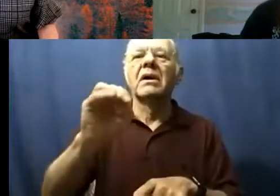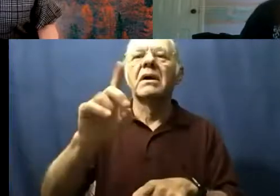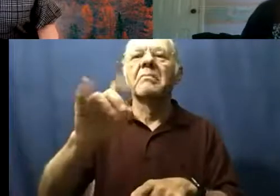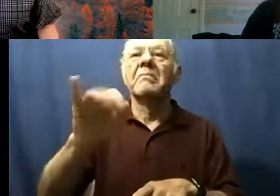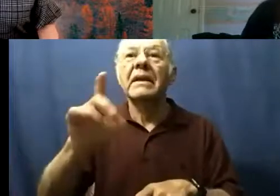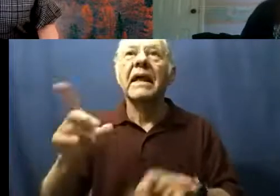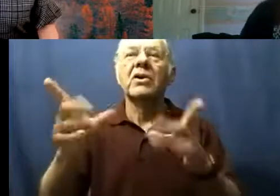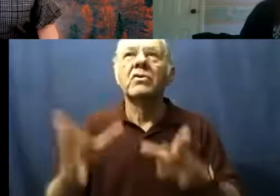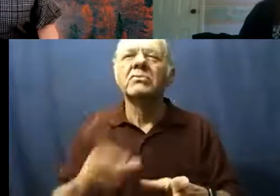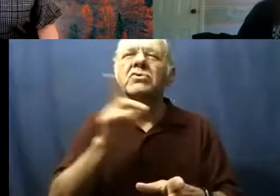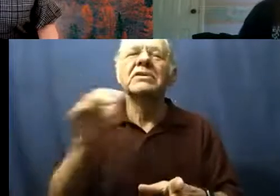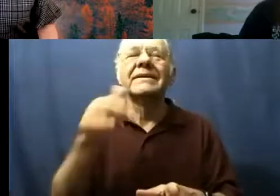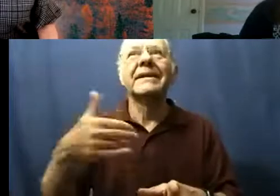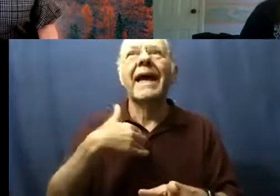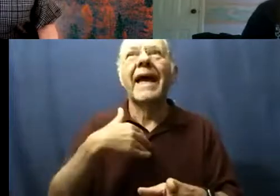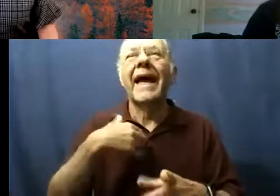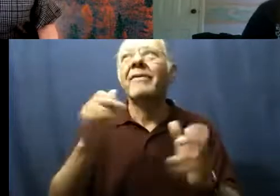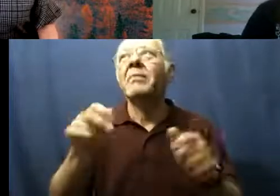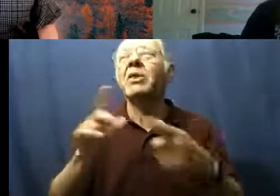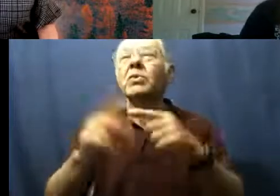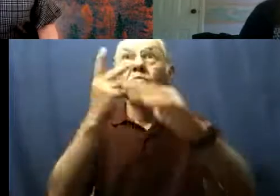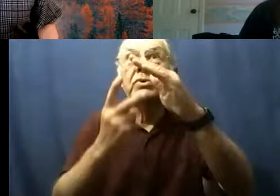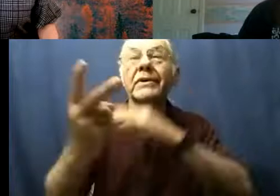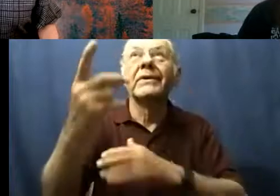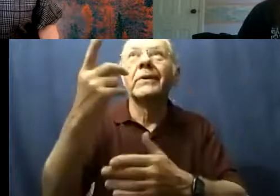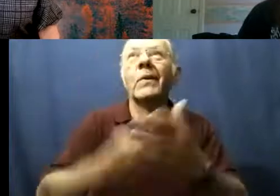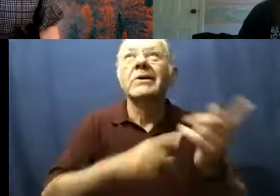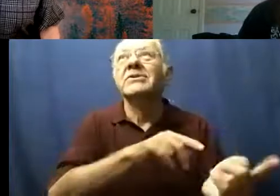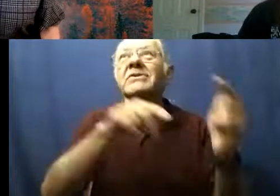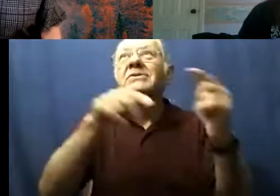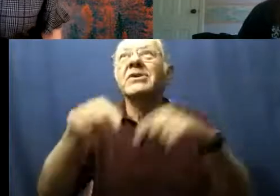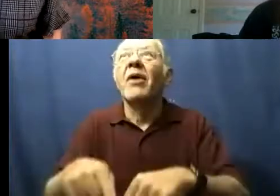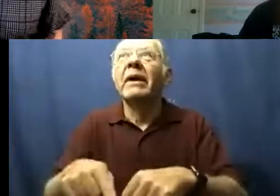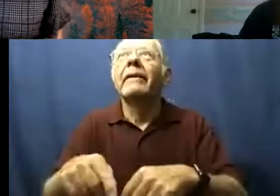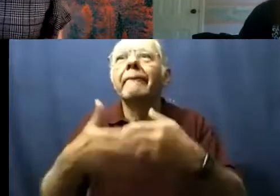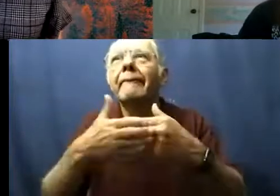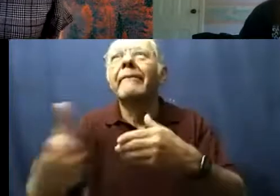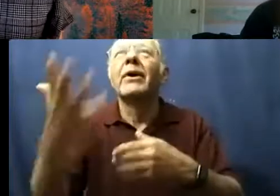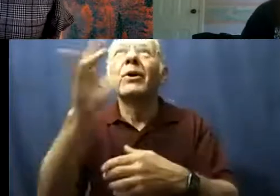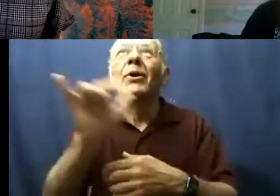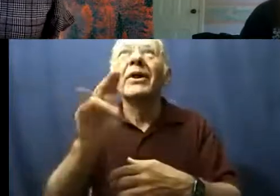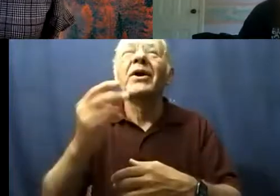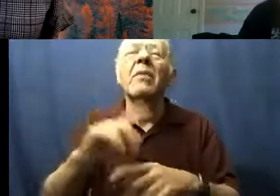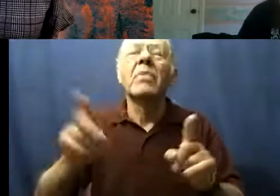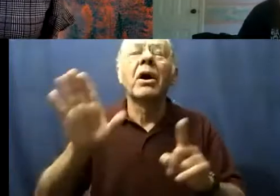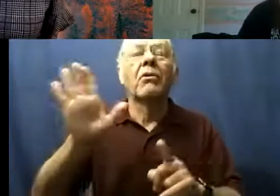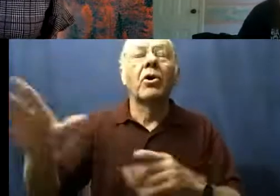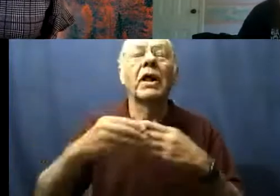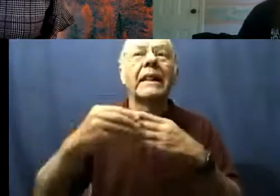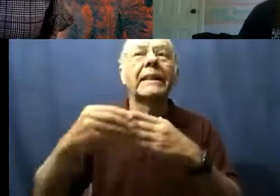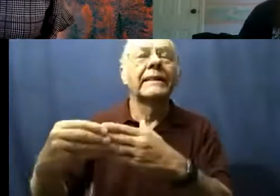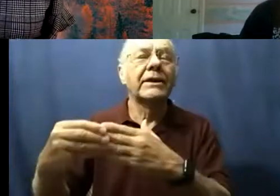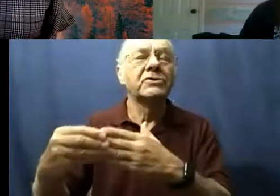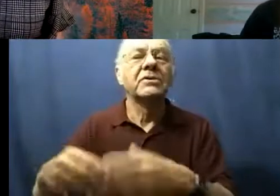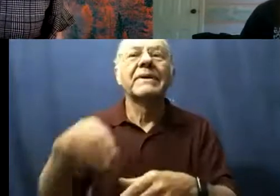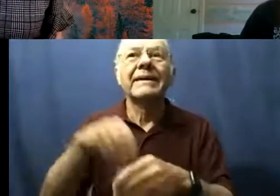sure, she didn't have a crystal ball and didn't know what she was coming back to. But I think that with her leadership, in